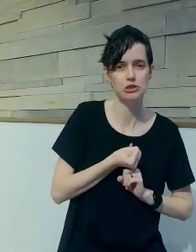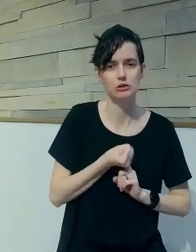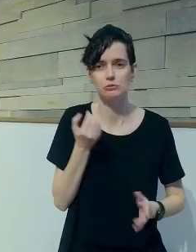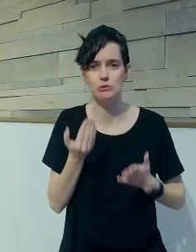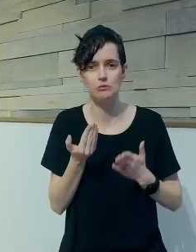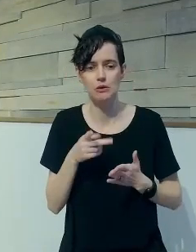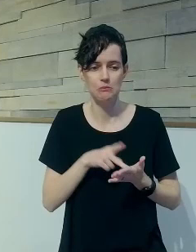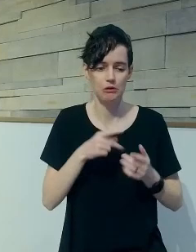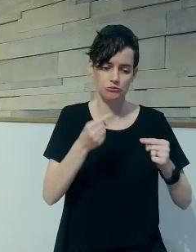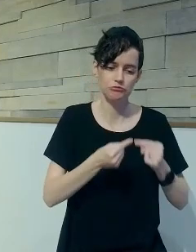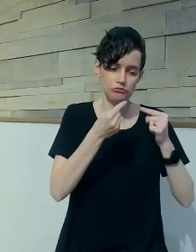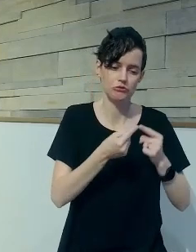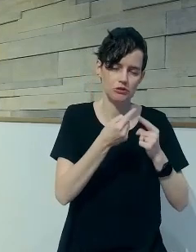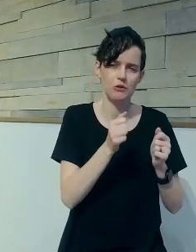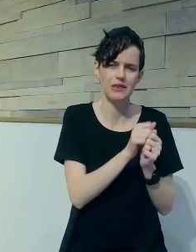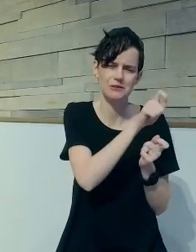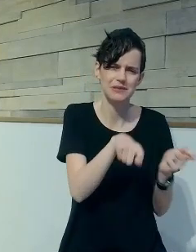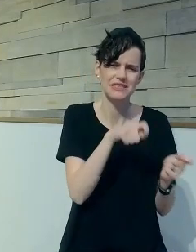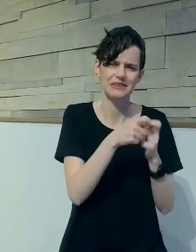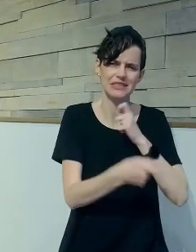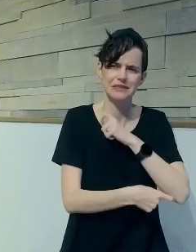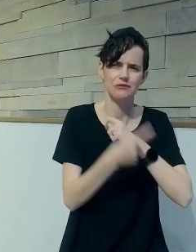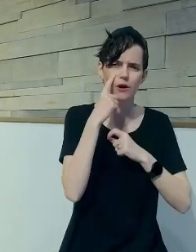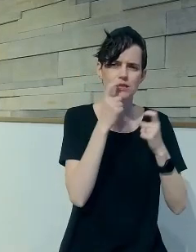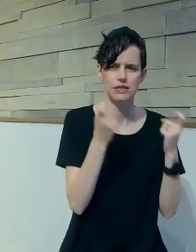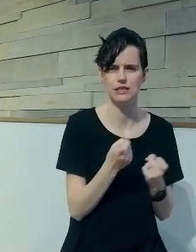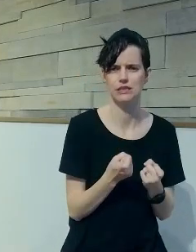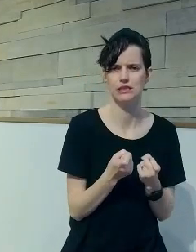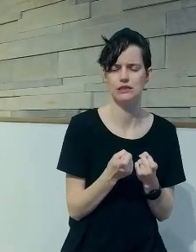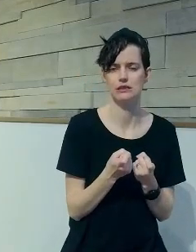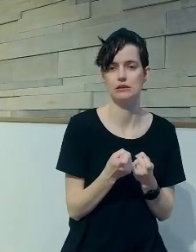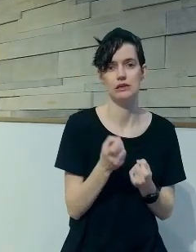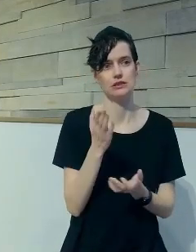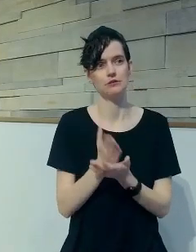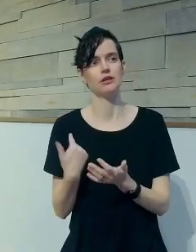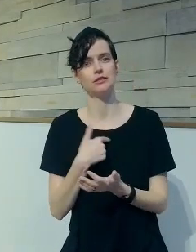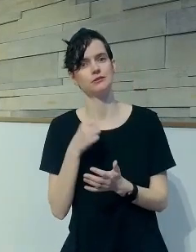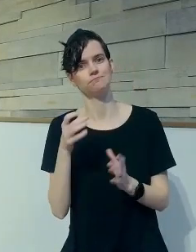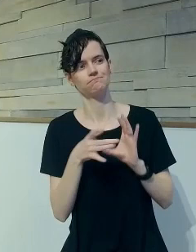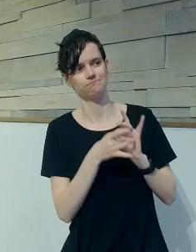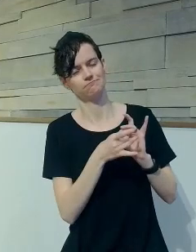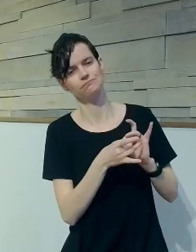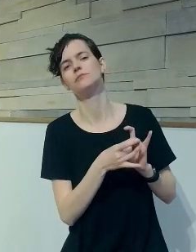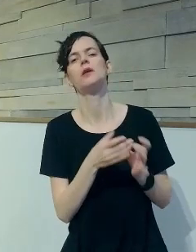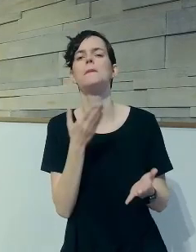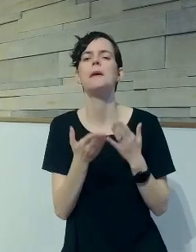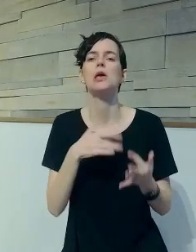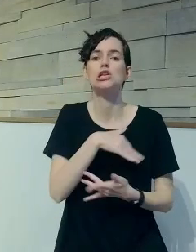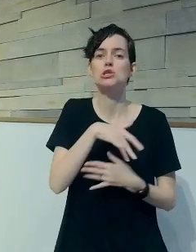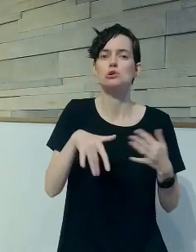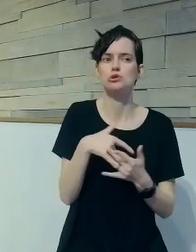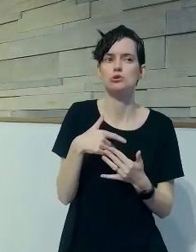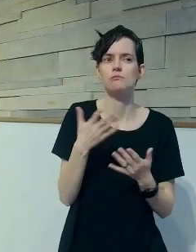Maybe Paul wrestled with a specific temptation to sin. Some of us can have that. Maybe it was social.